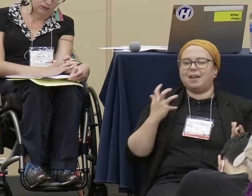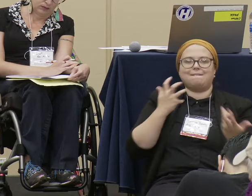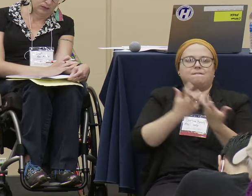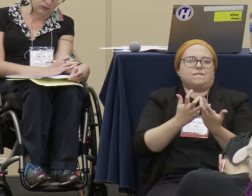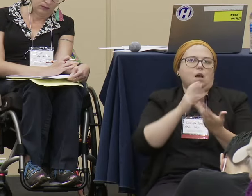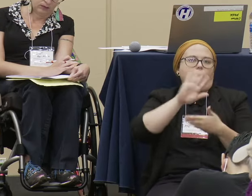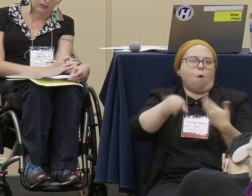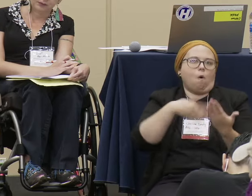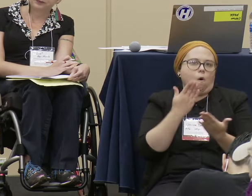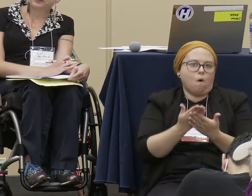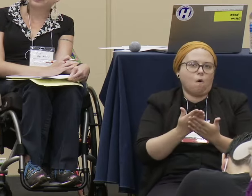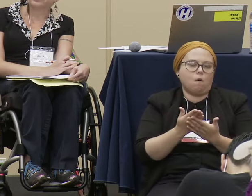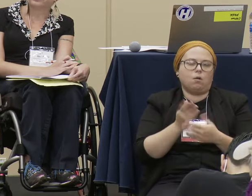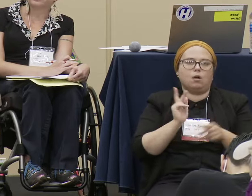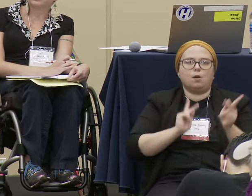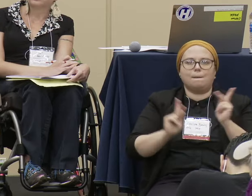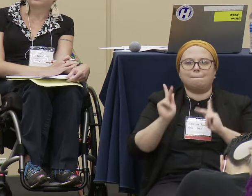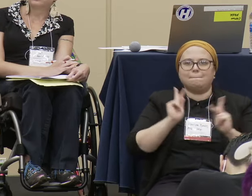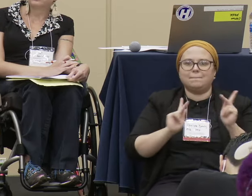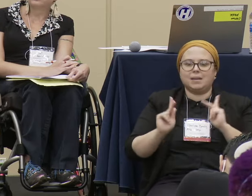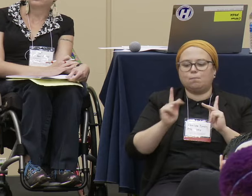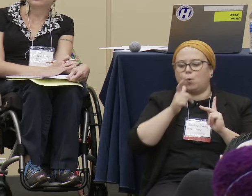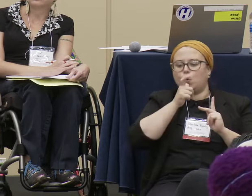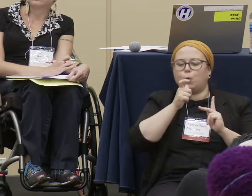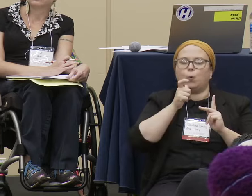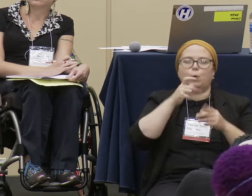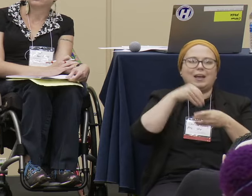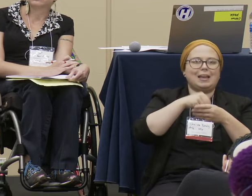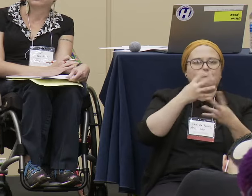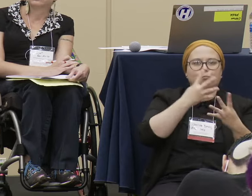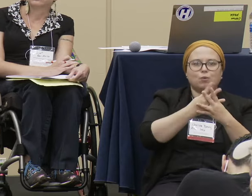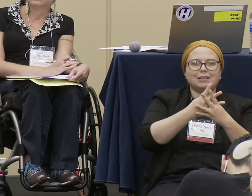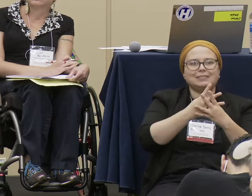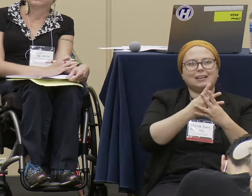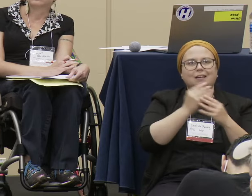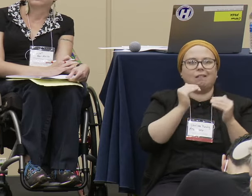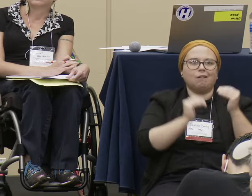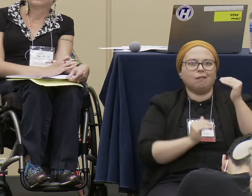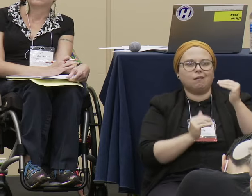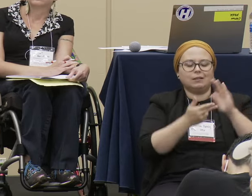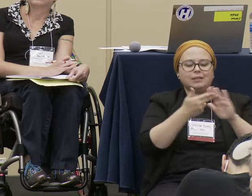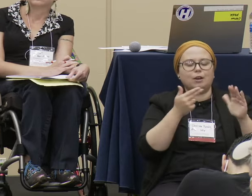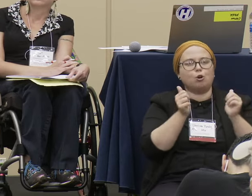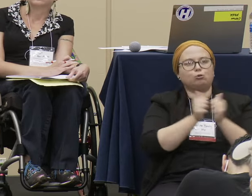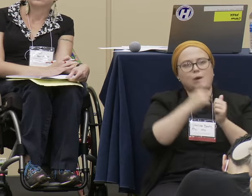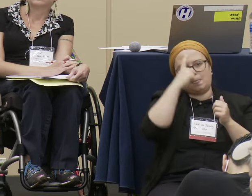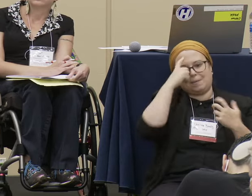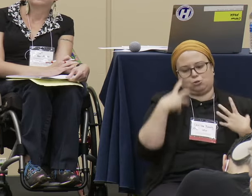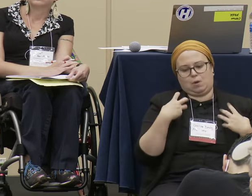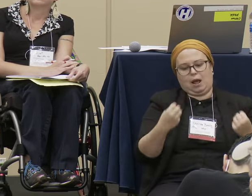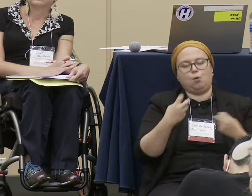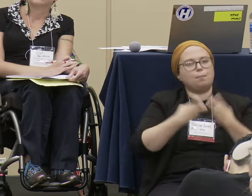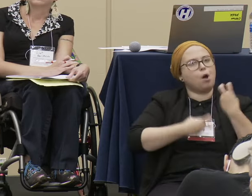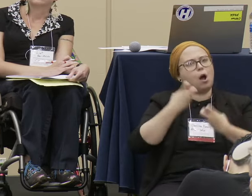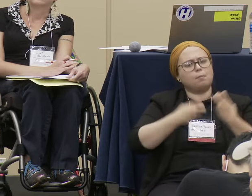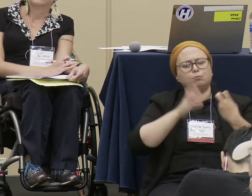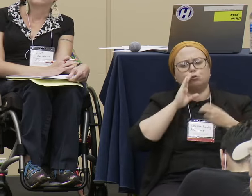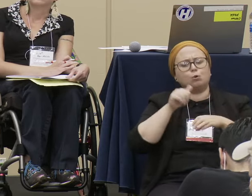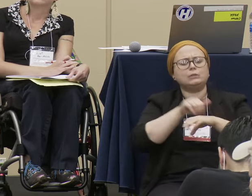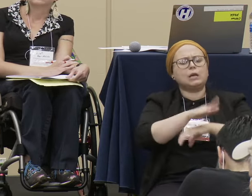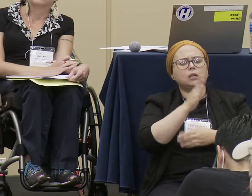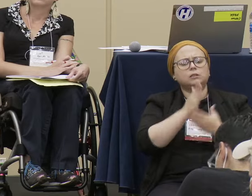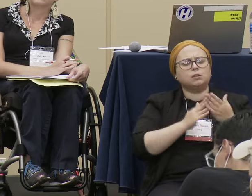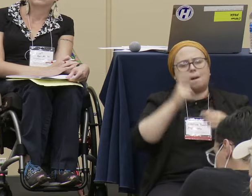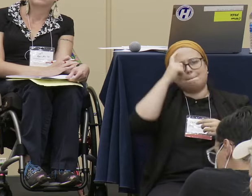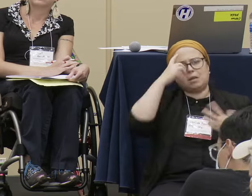people, you know, in prison are disproportionately, you know, diagnosed with mental health problems. Like, let's send some mental health treatment people